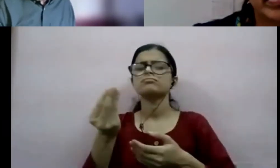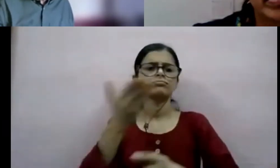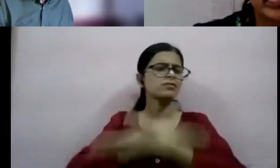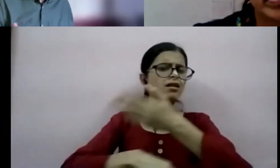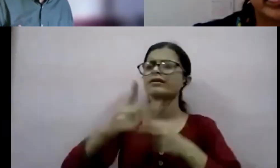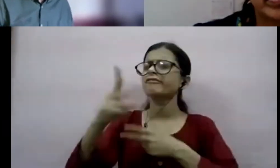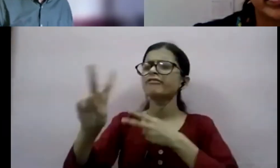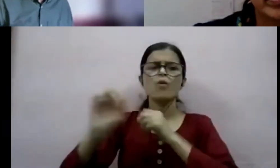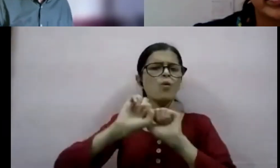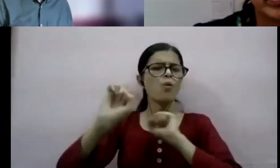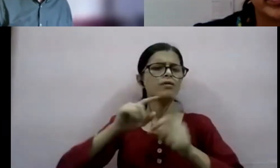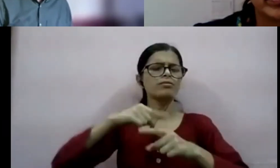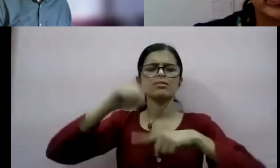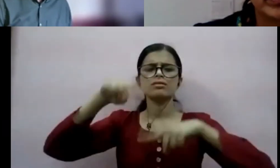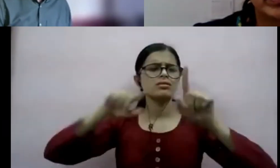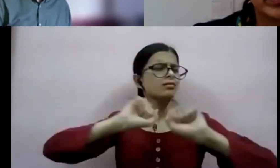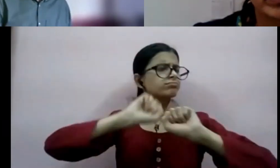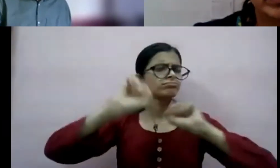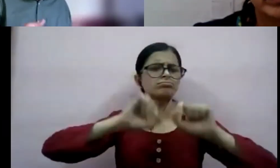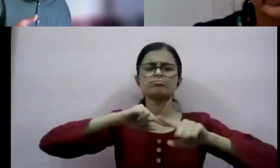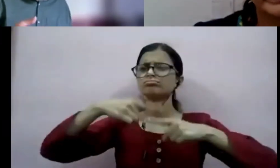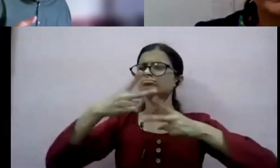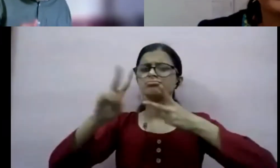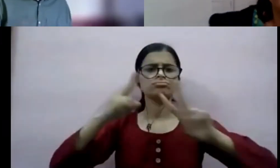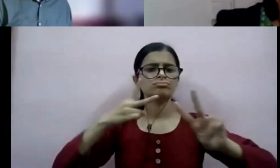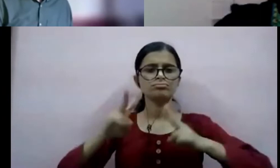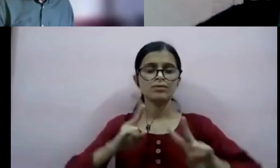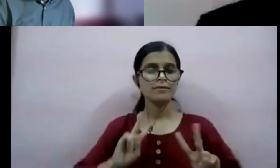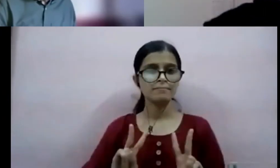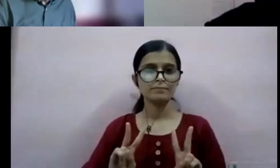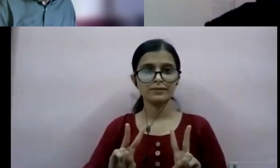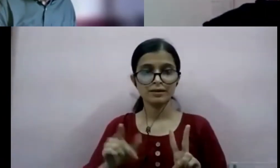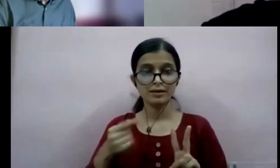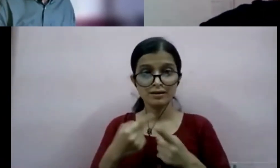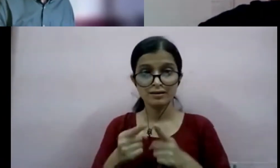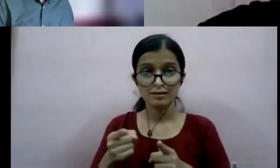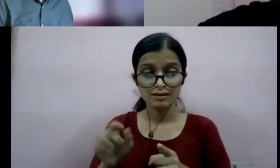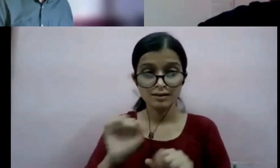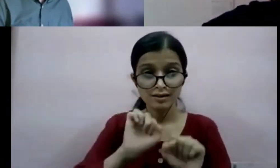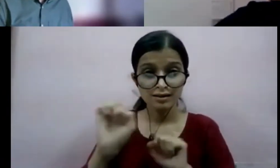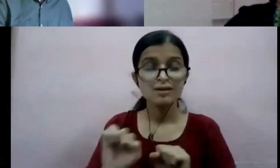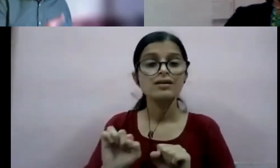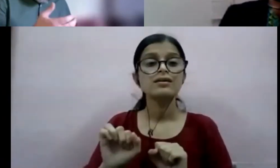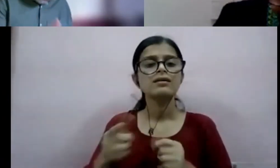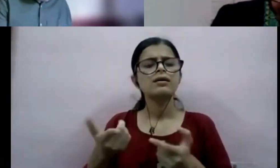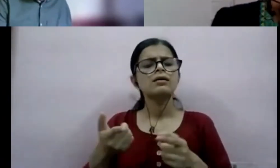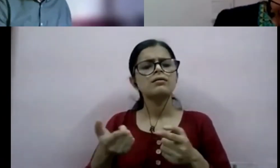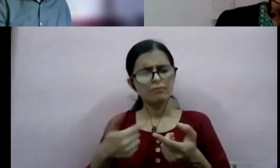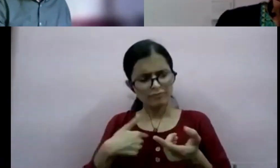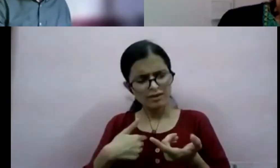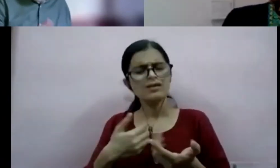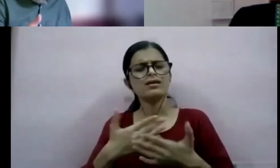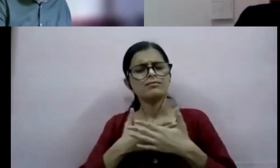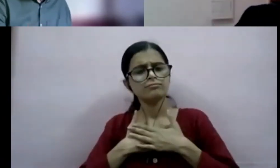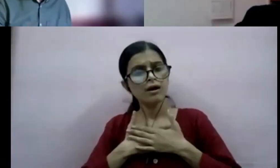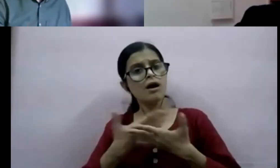view. But what we have to be able to do when we do reflexive research is to justify our approach. We have to be able to say, we have